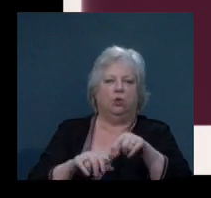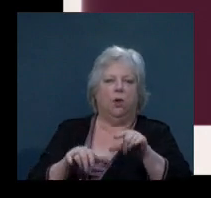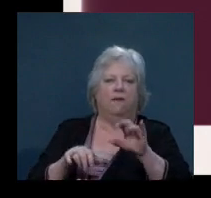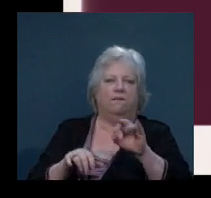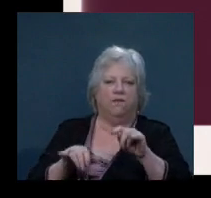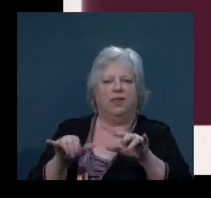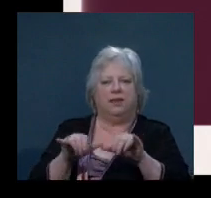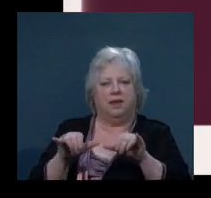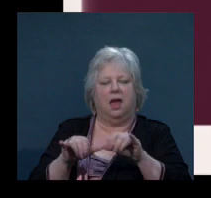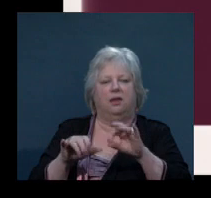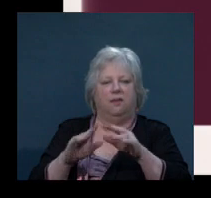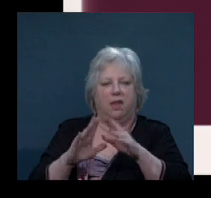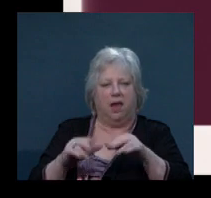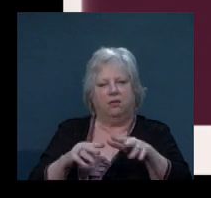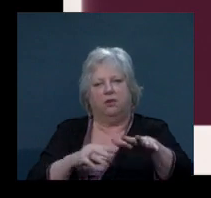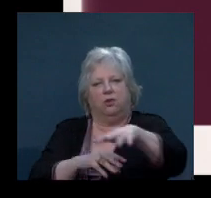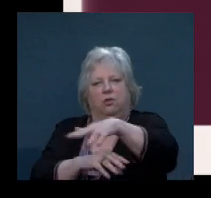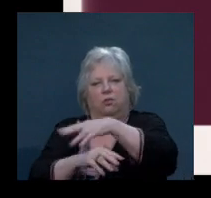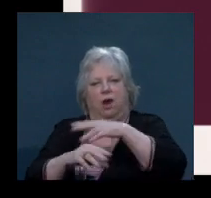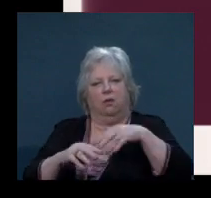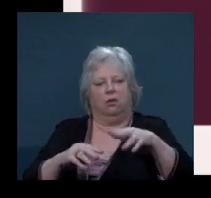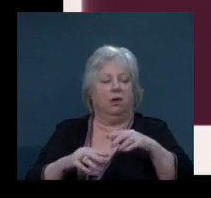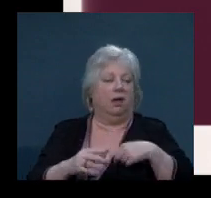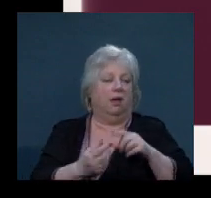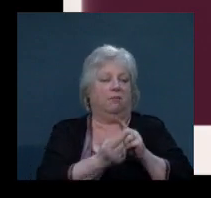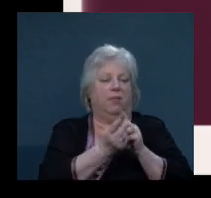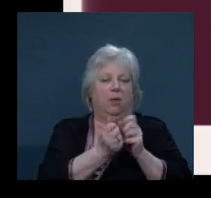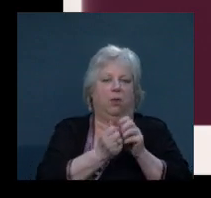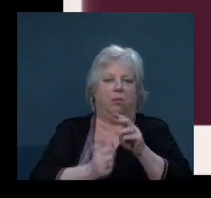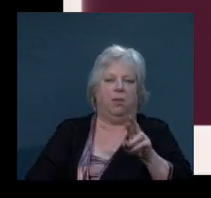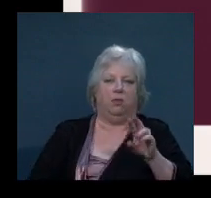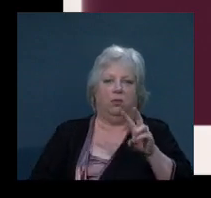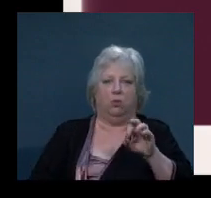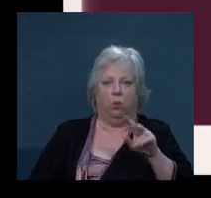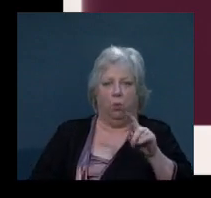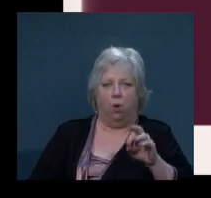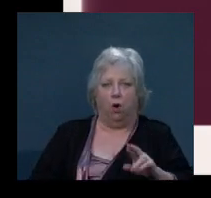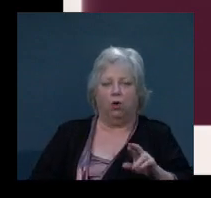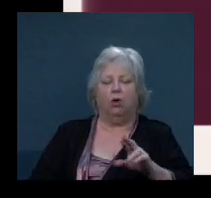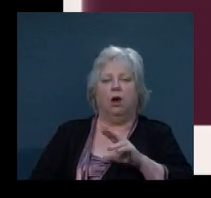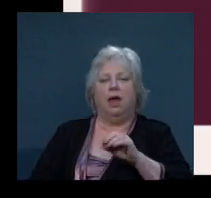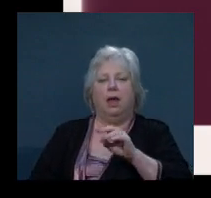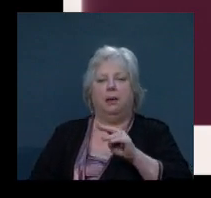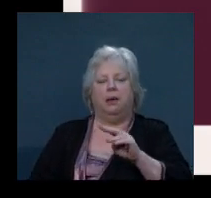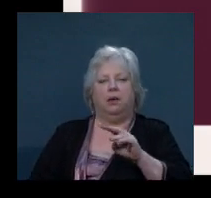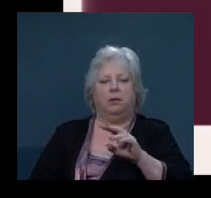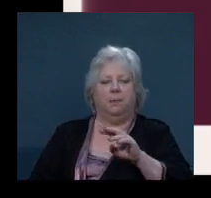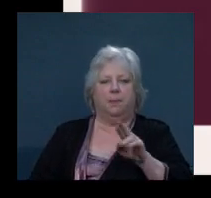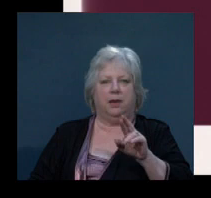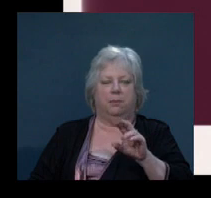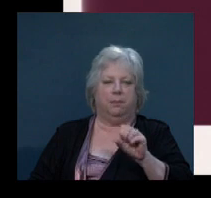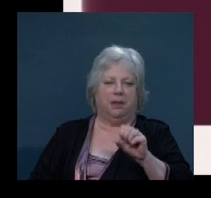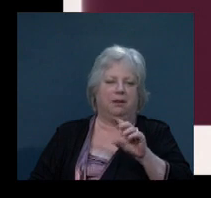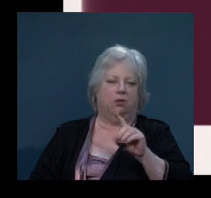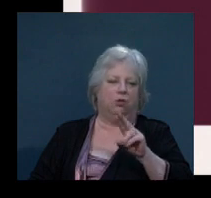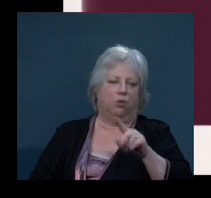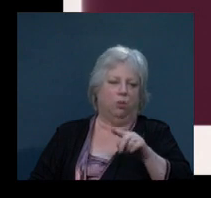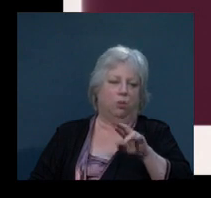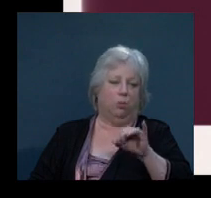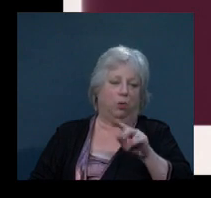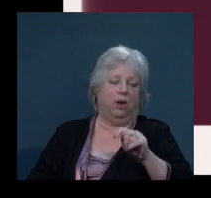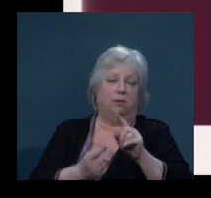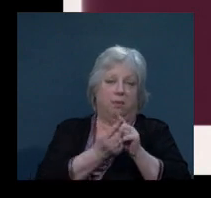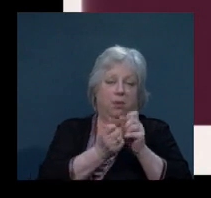commission here, or this board in a few minutes. I have met with Mr. Walker, as is Mr. Priest, met with Mr. Walker. And one of his